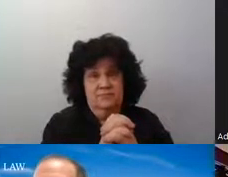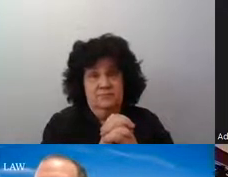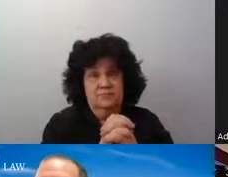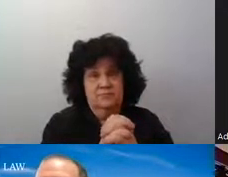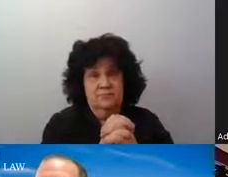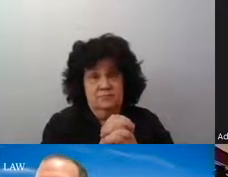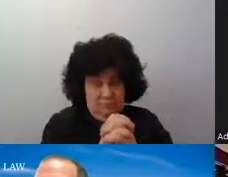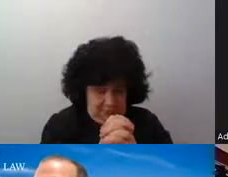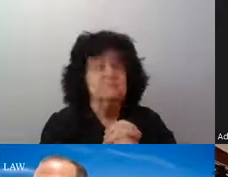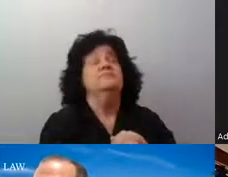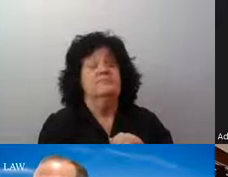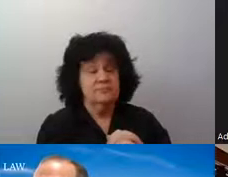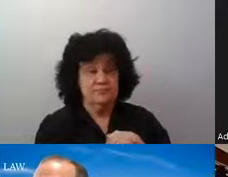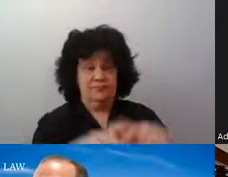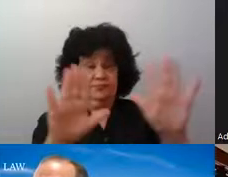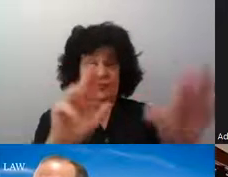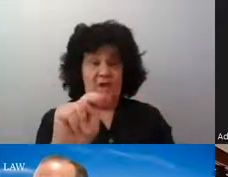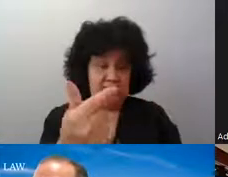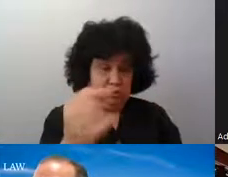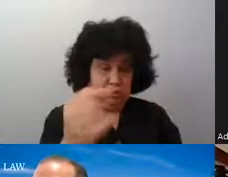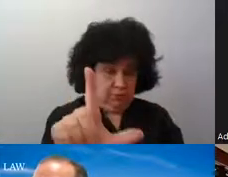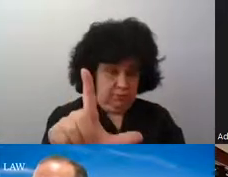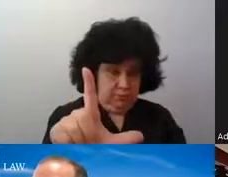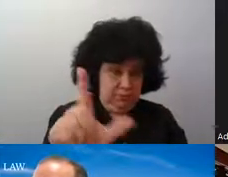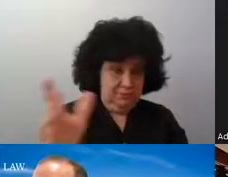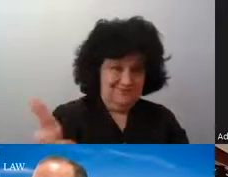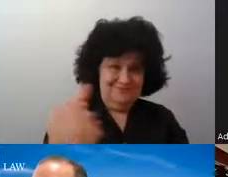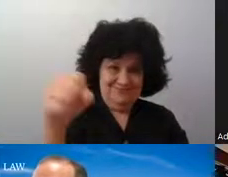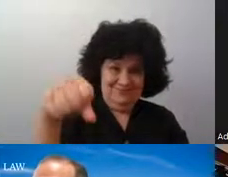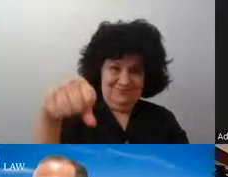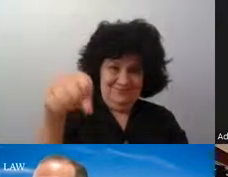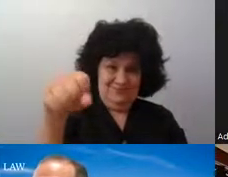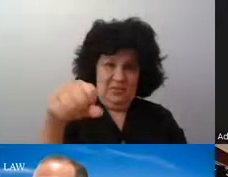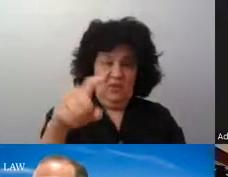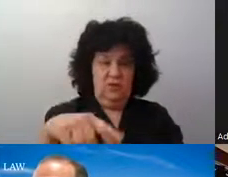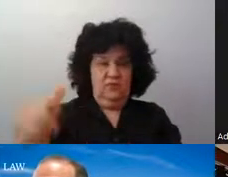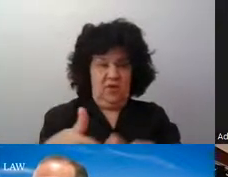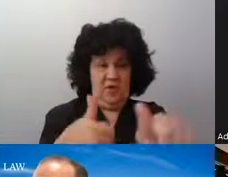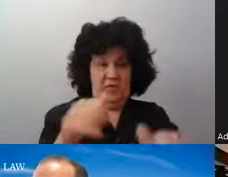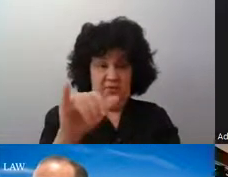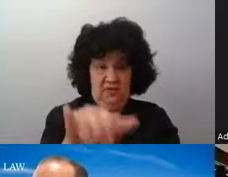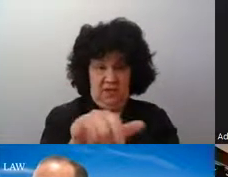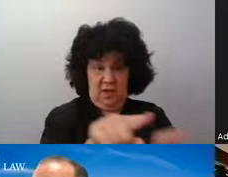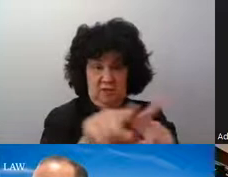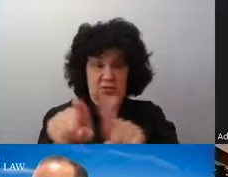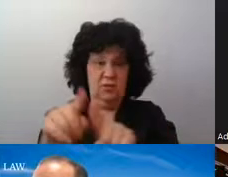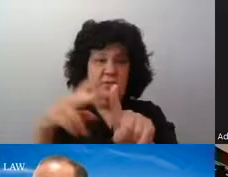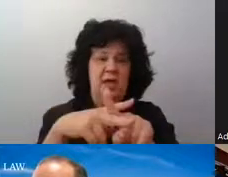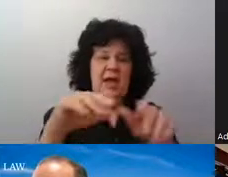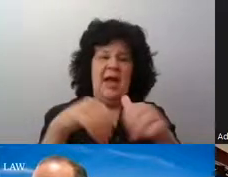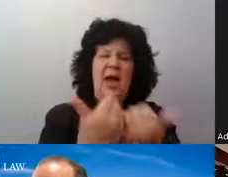Excellent. Nigel, we have a question. Yes, thanks. And just following up on that, does that also apply, and how do we account